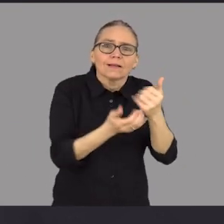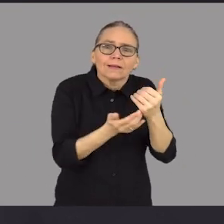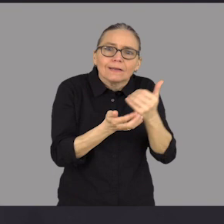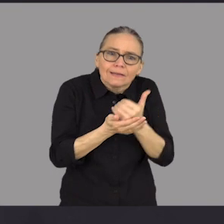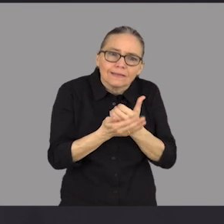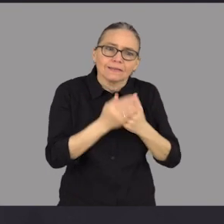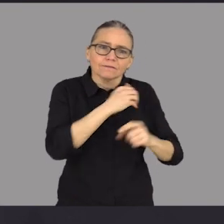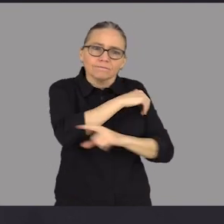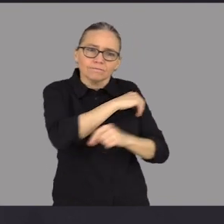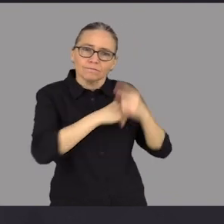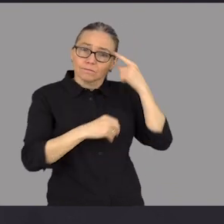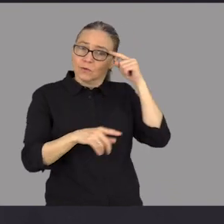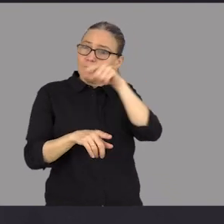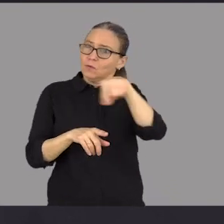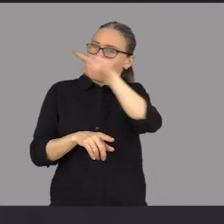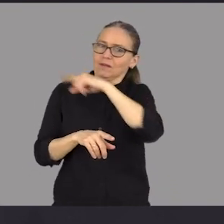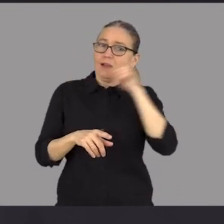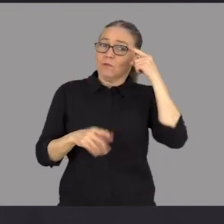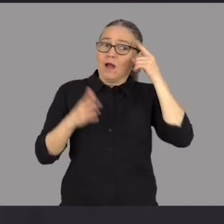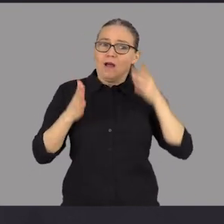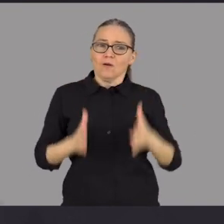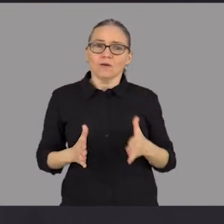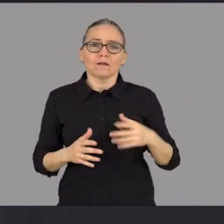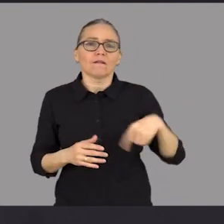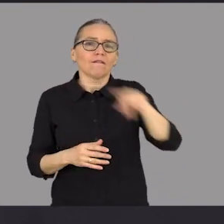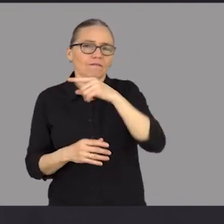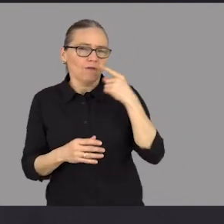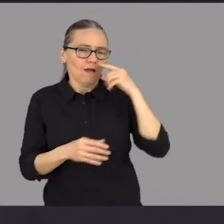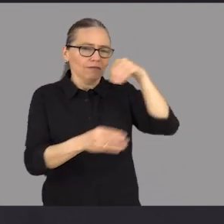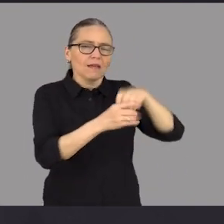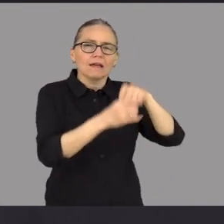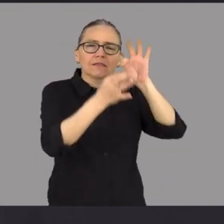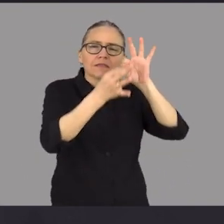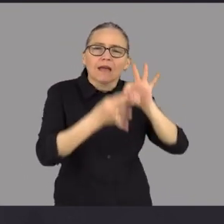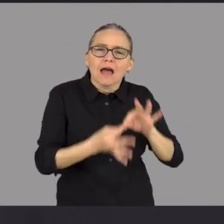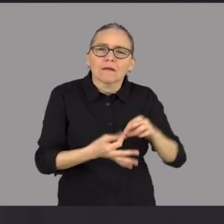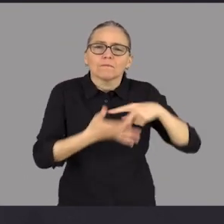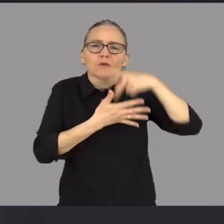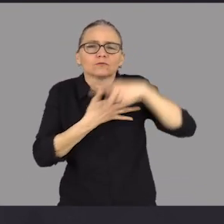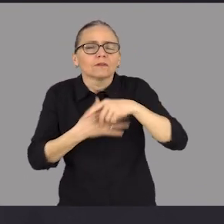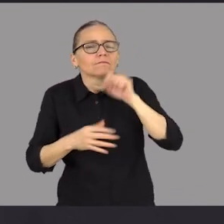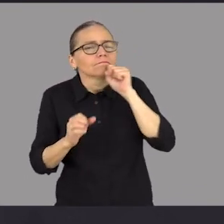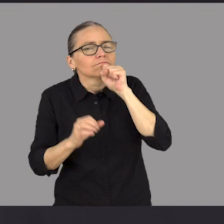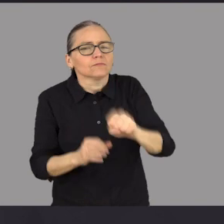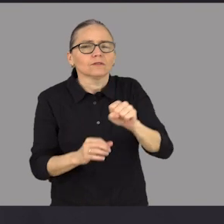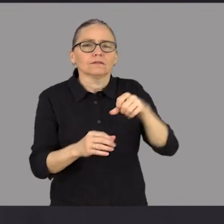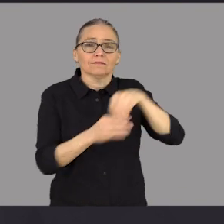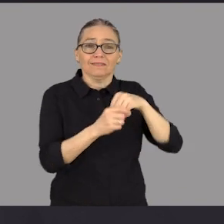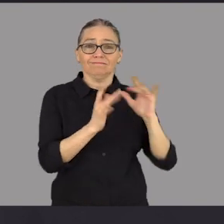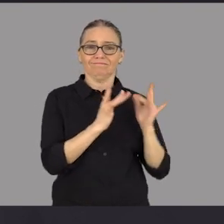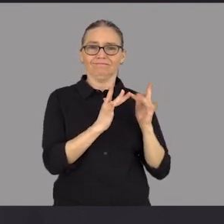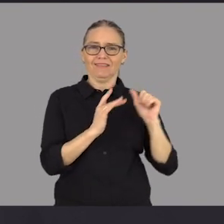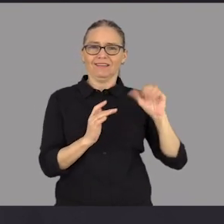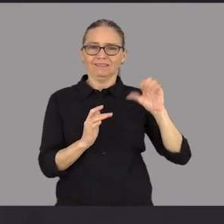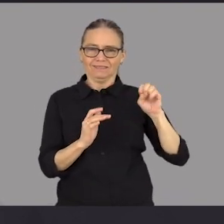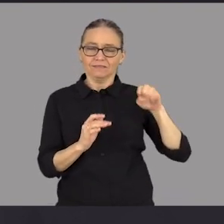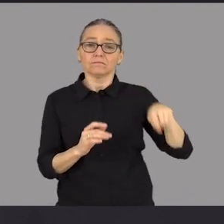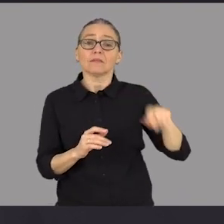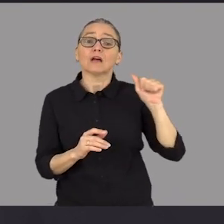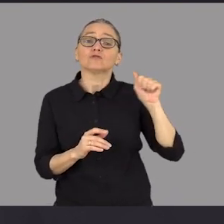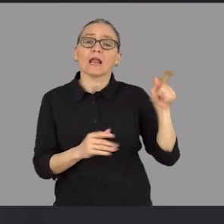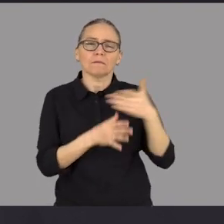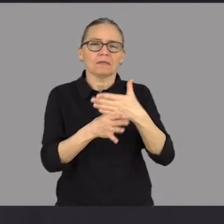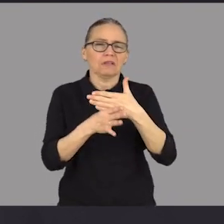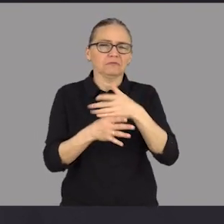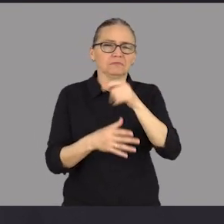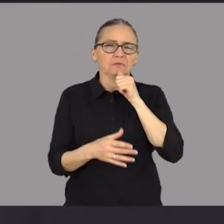onboarding services and tools, as well as recruitment and retention tools for employers. You can learn more